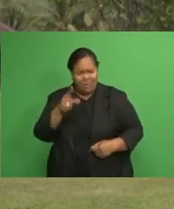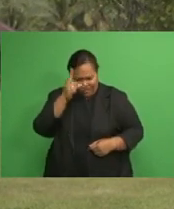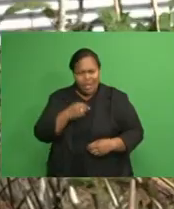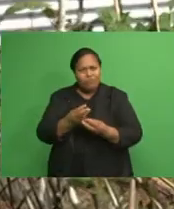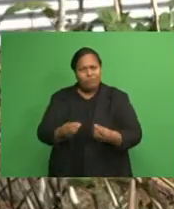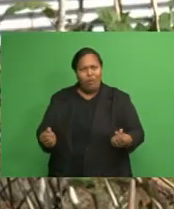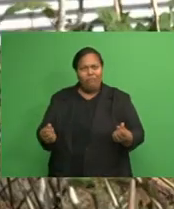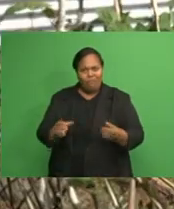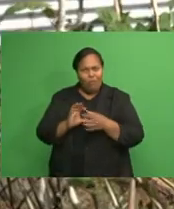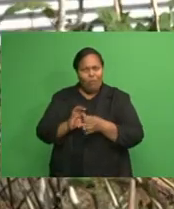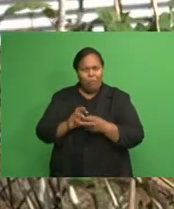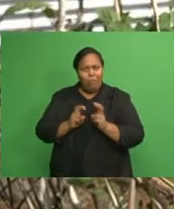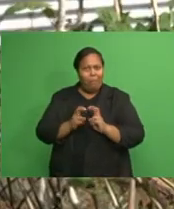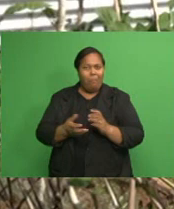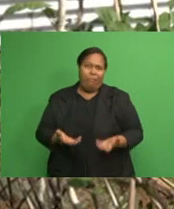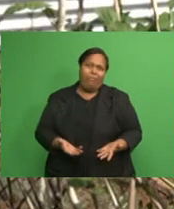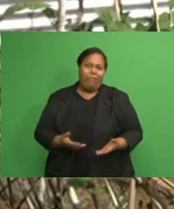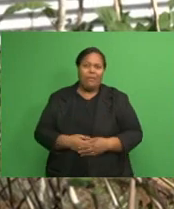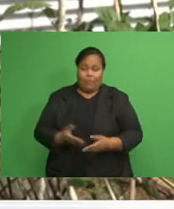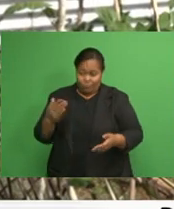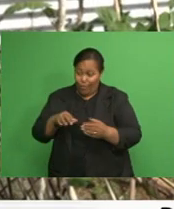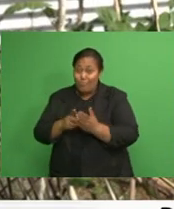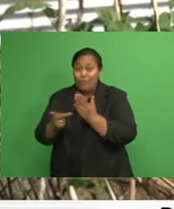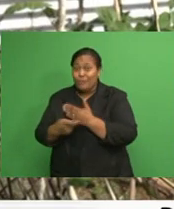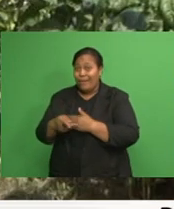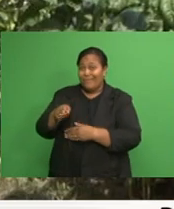to their problem. The Wakarawai Fiji Pro-Resilient Project aims to